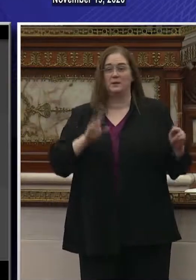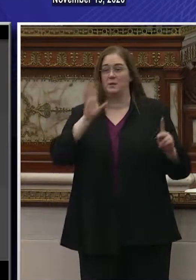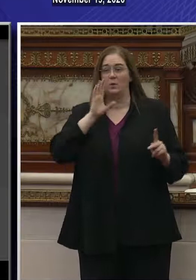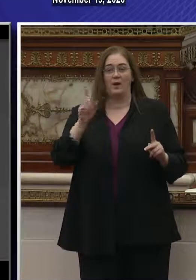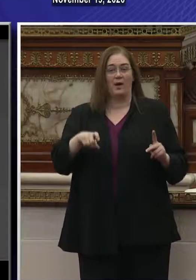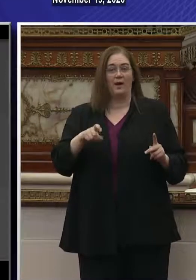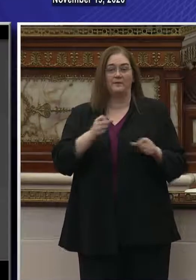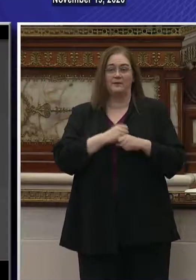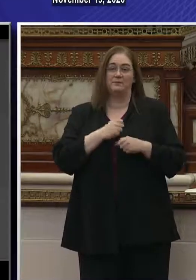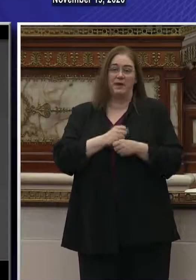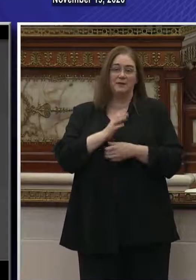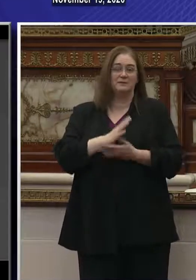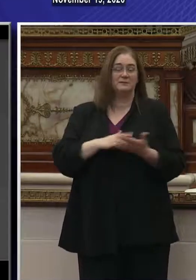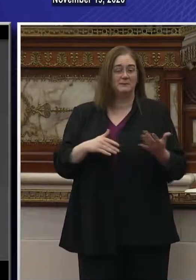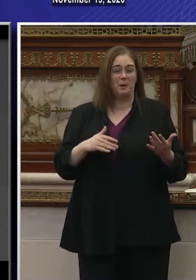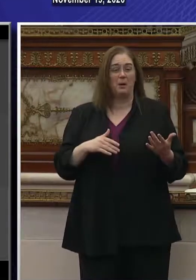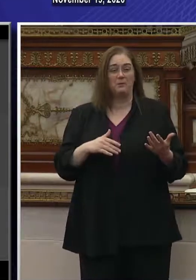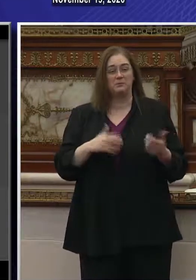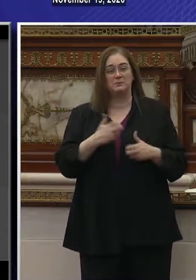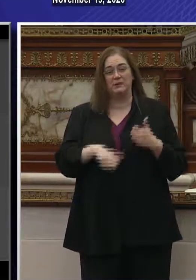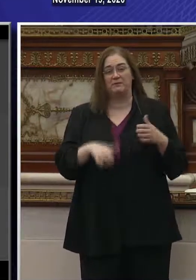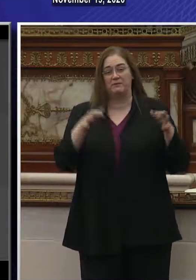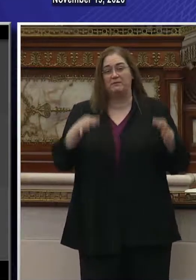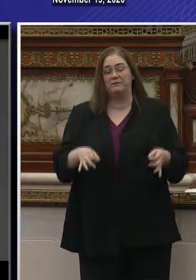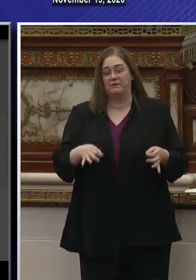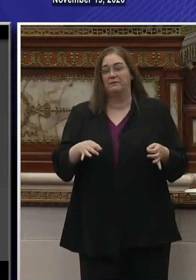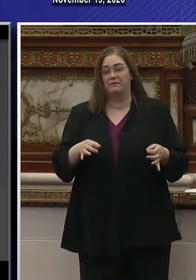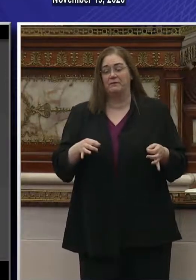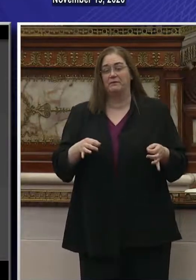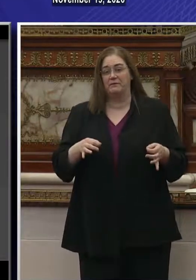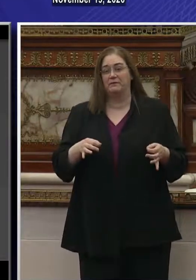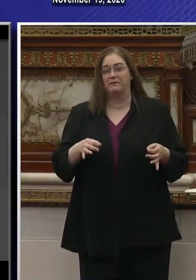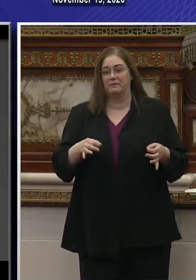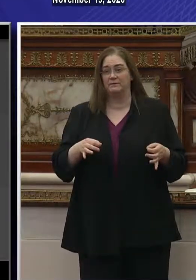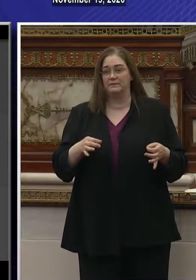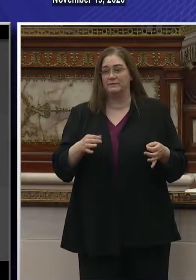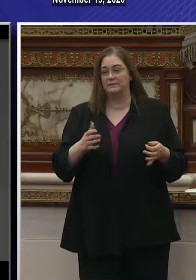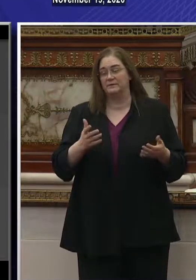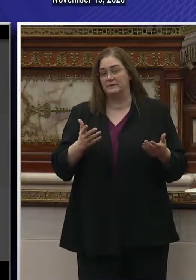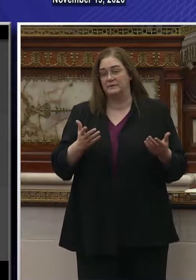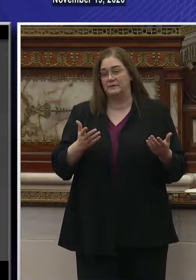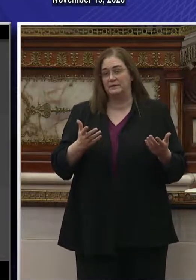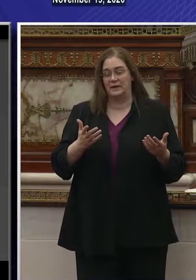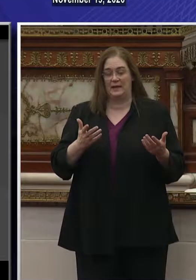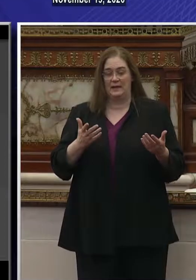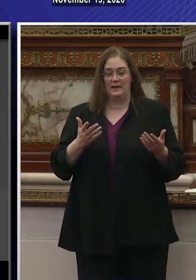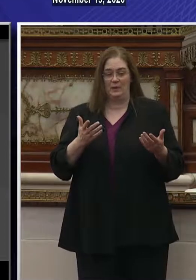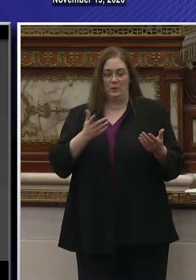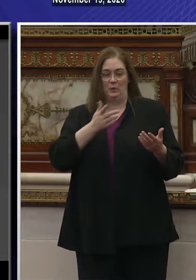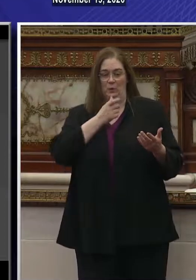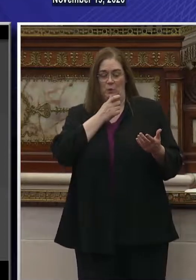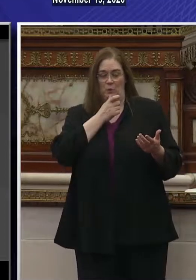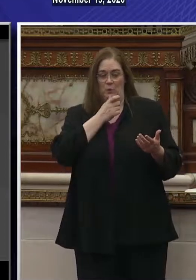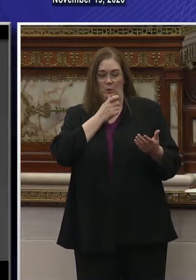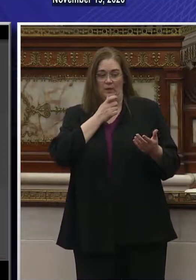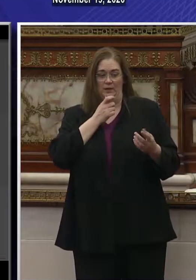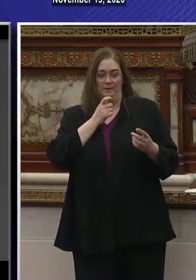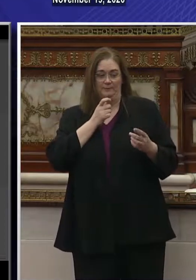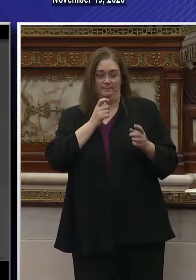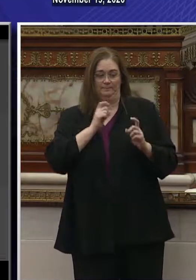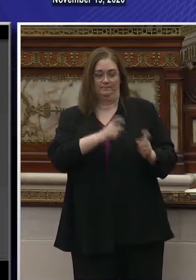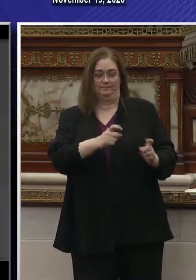going to have to make some tough choices in letting this vaccine